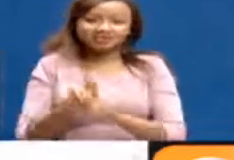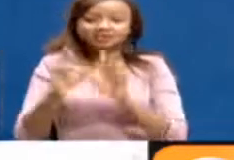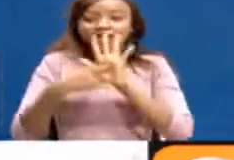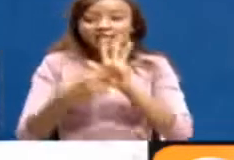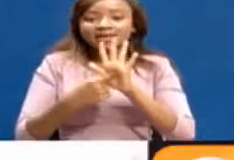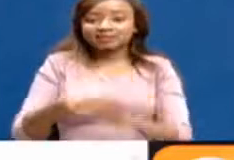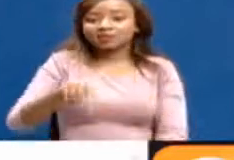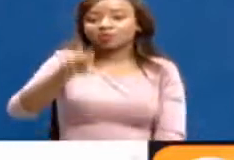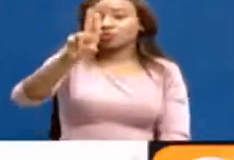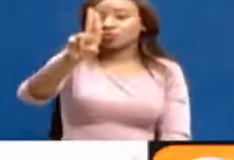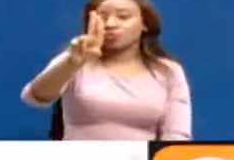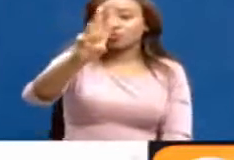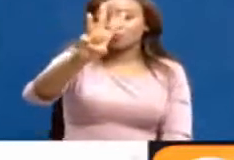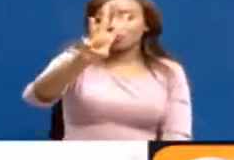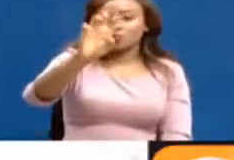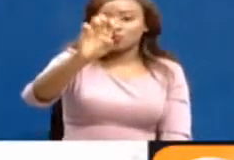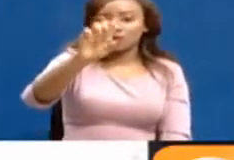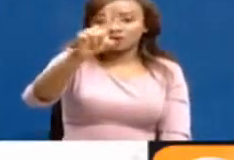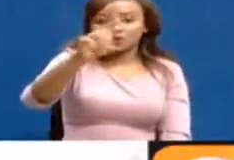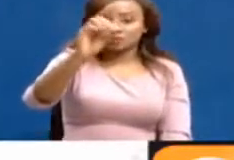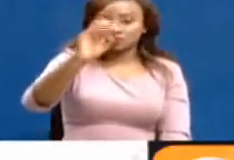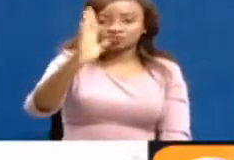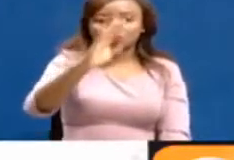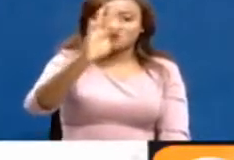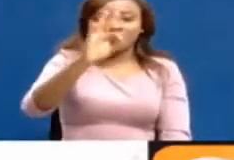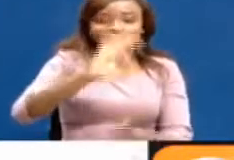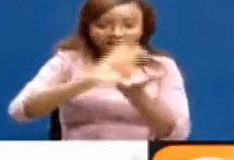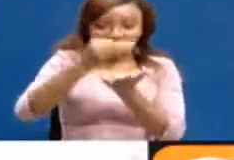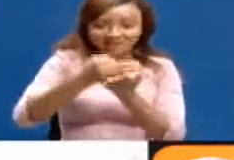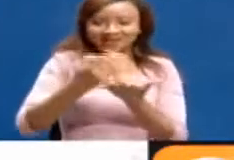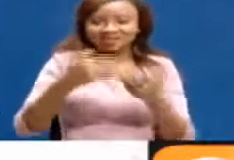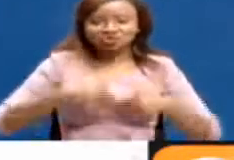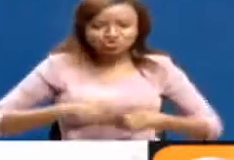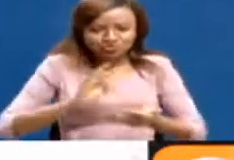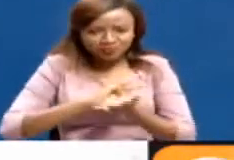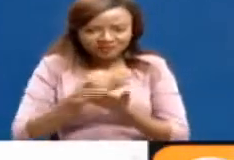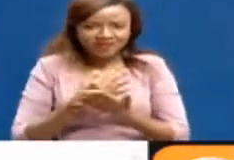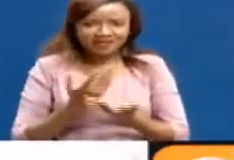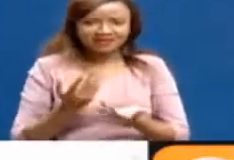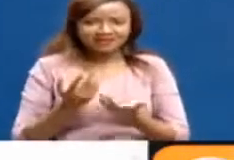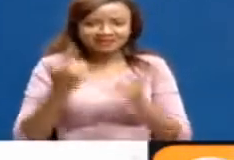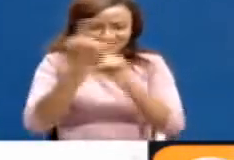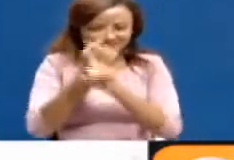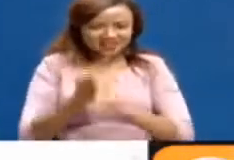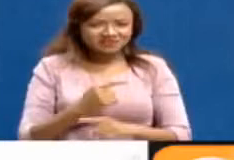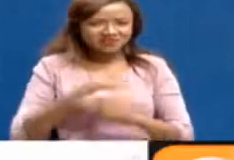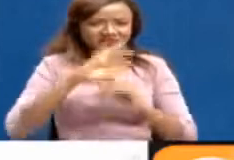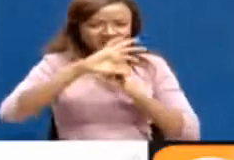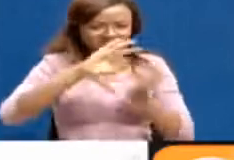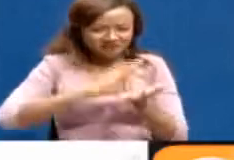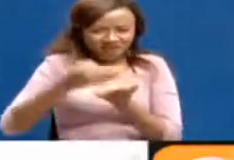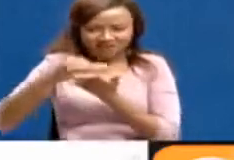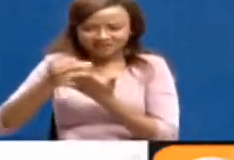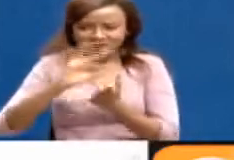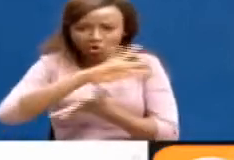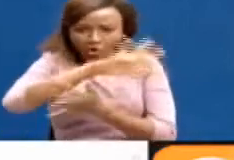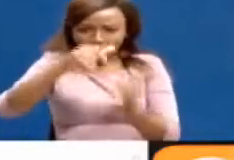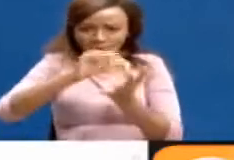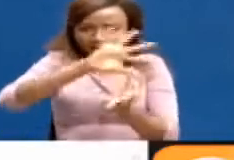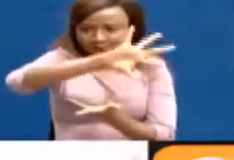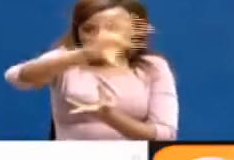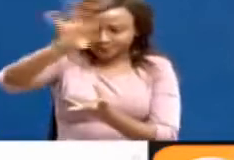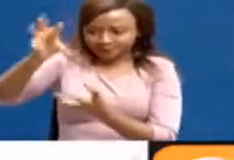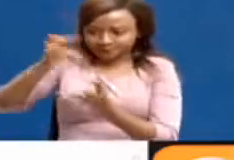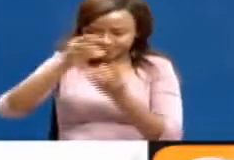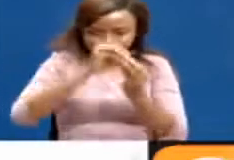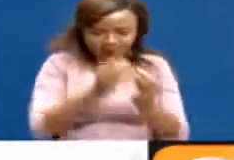I think, 6 billion. We've had funds of 20 billion, Youth Fund, etc. If we all put them together during such a time and say, there's a 20 billion